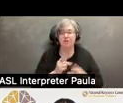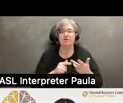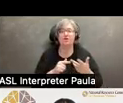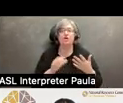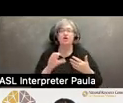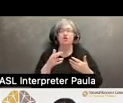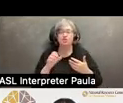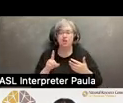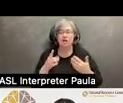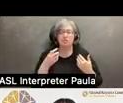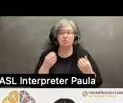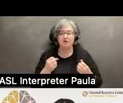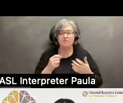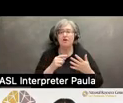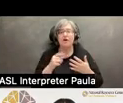welfare, to public benefits.